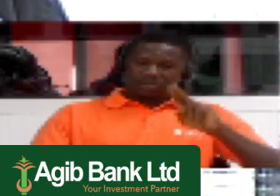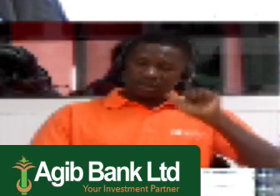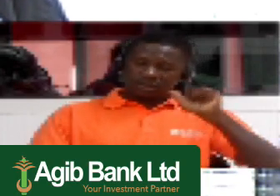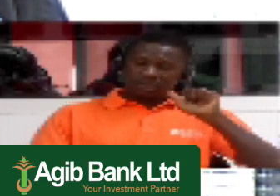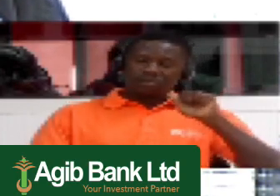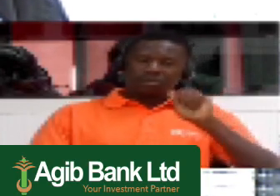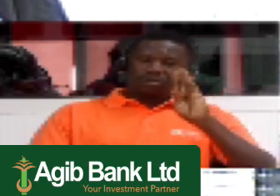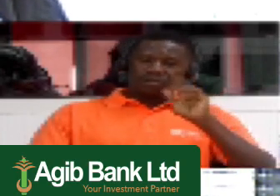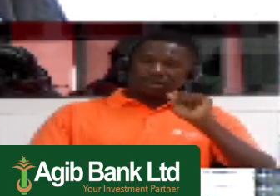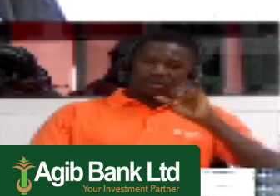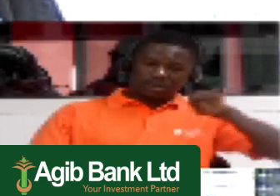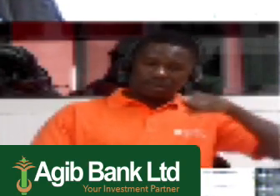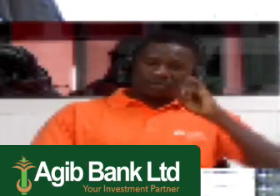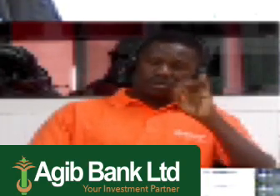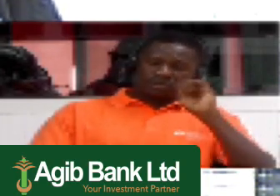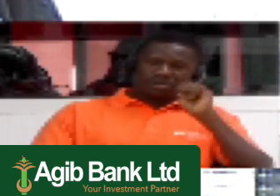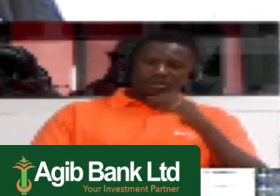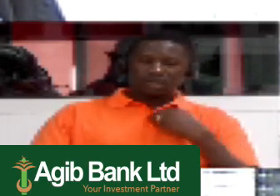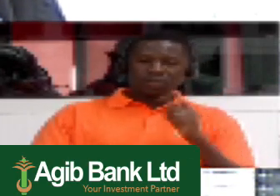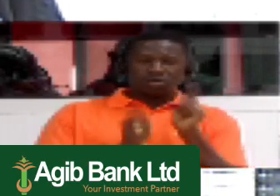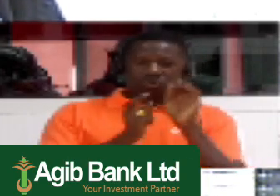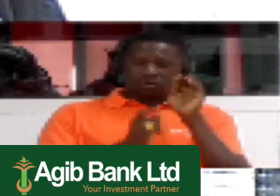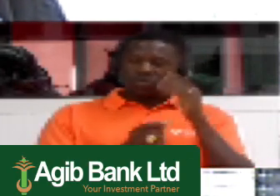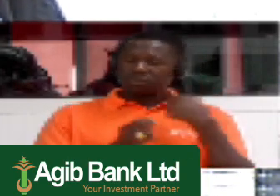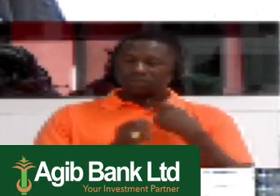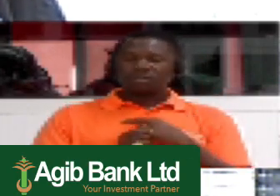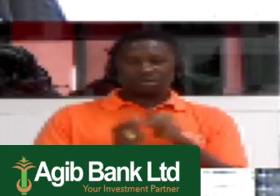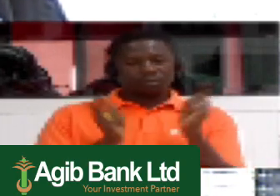Badjie. That we should